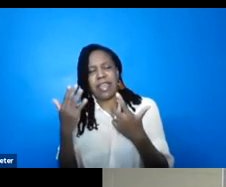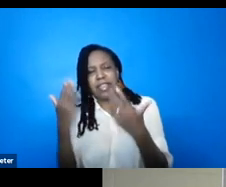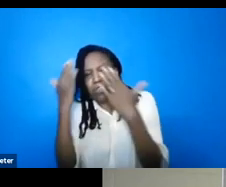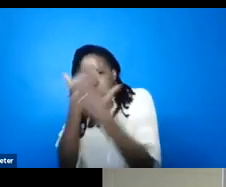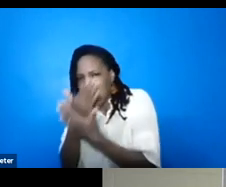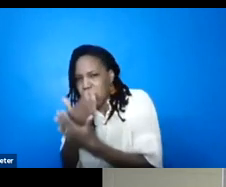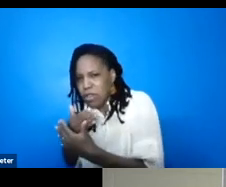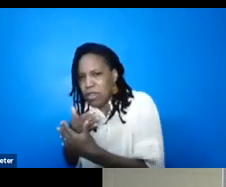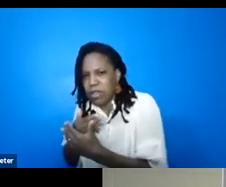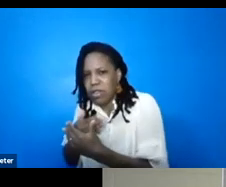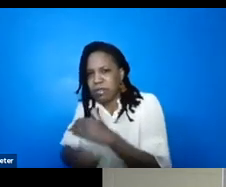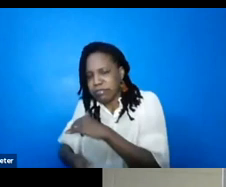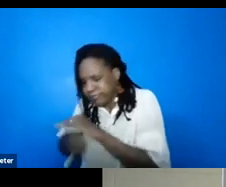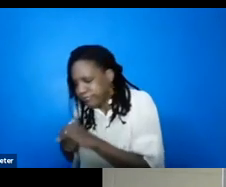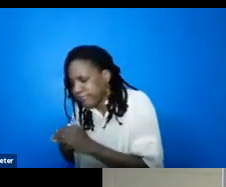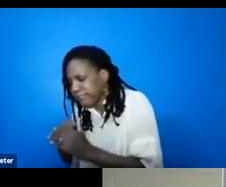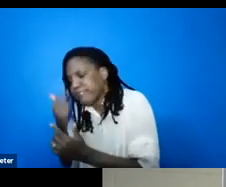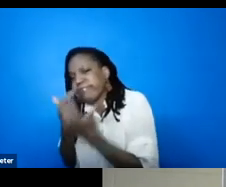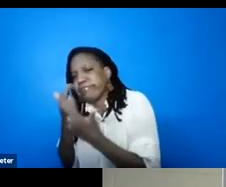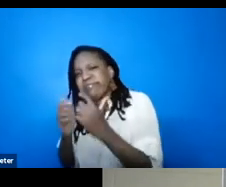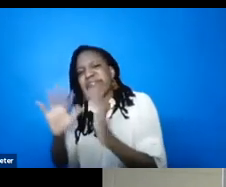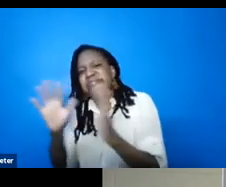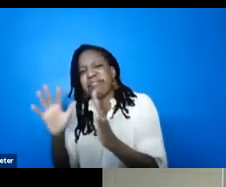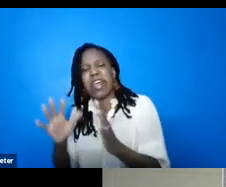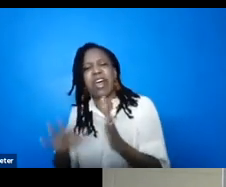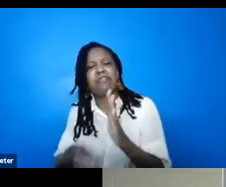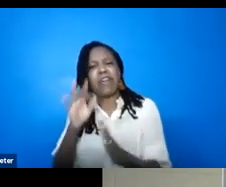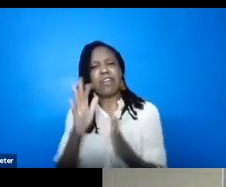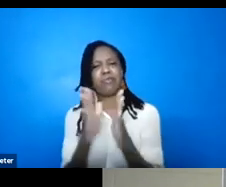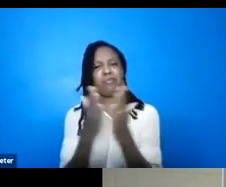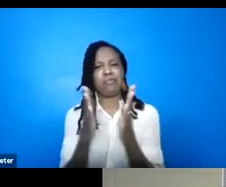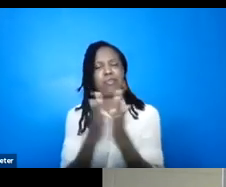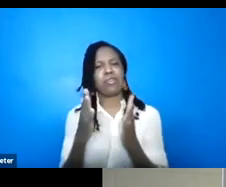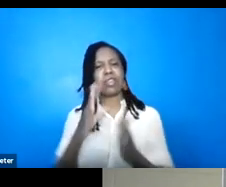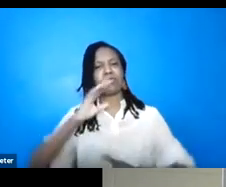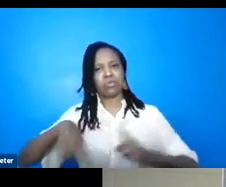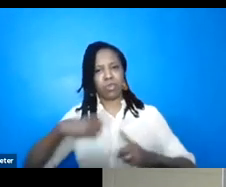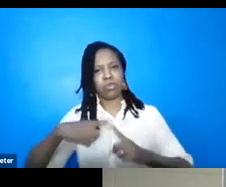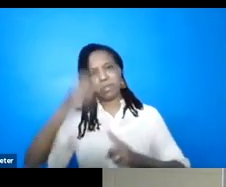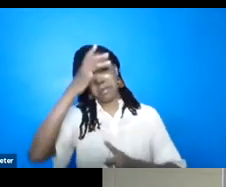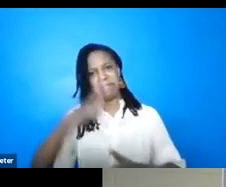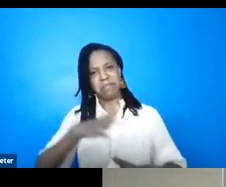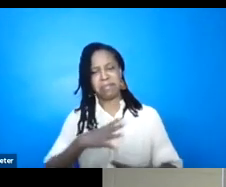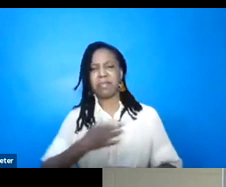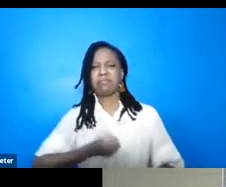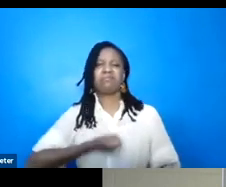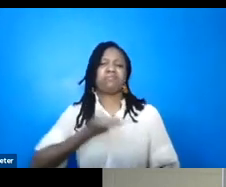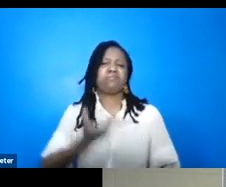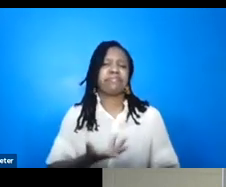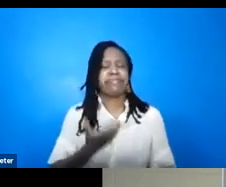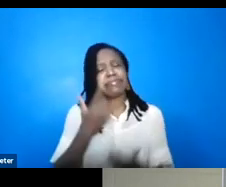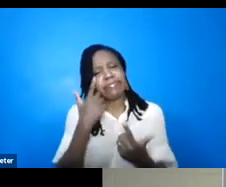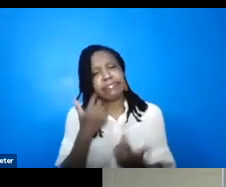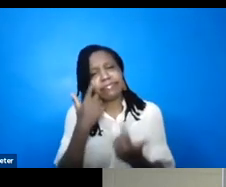always crying, or get a book that talks about something really emotional so that you can be able to cry. For I was sentenced to life in